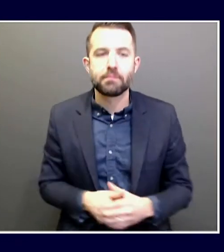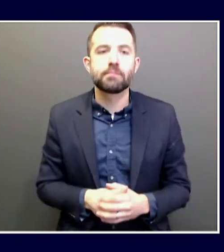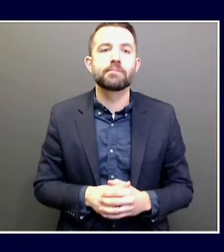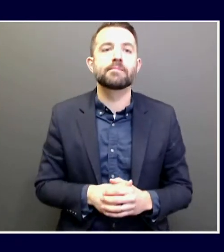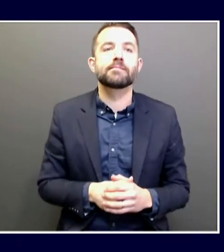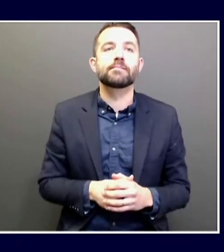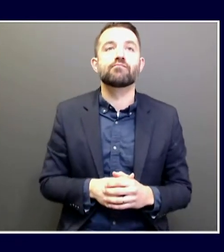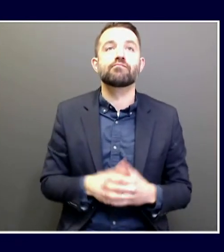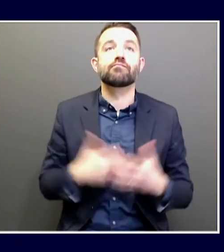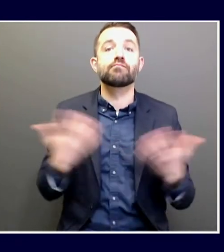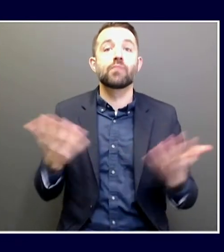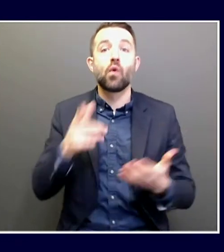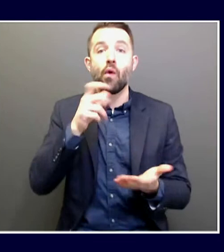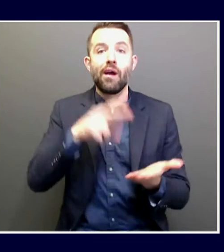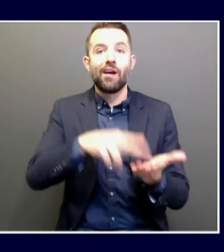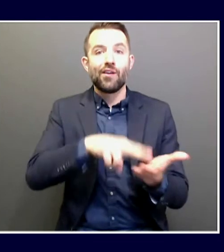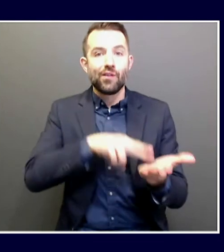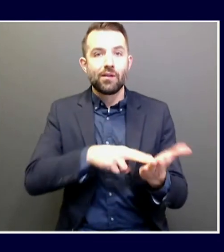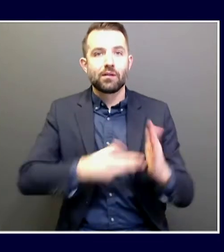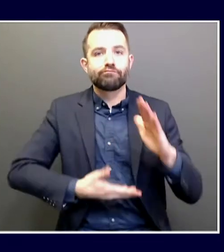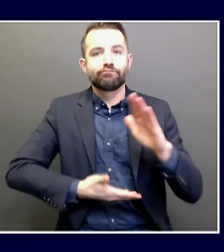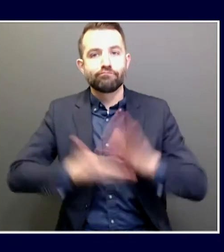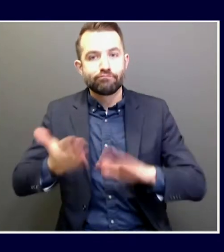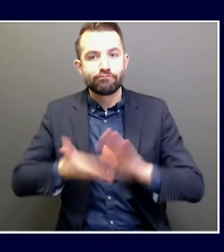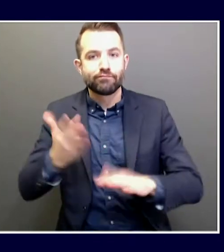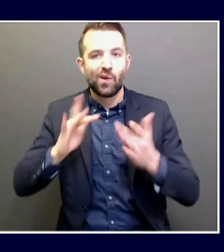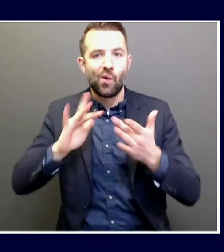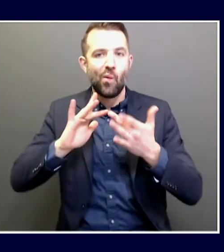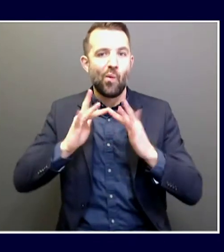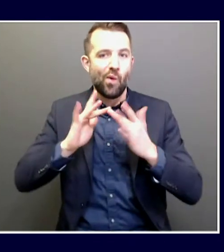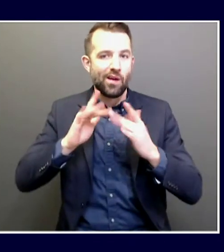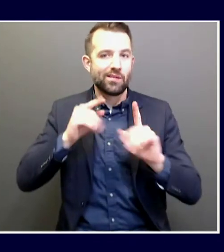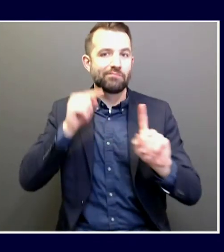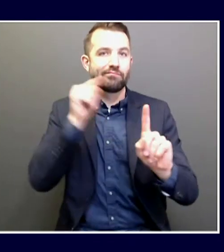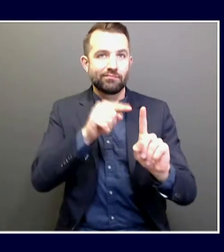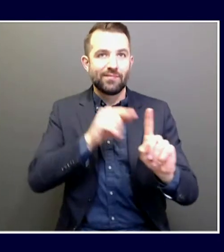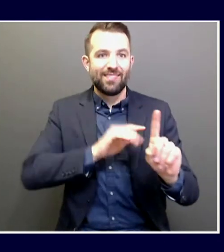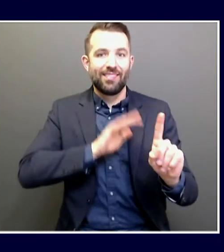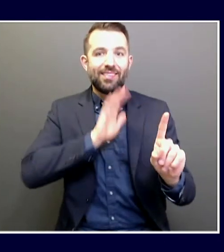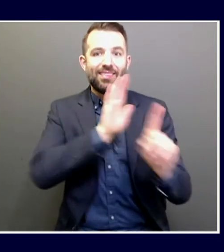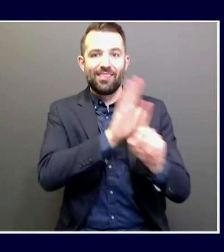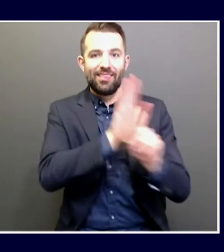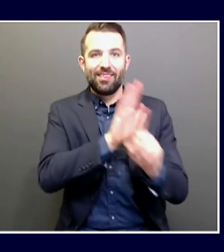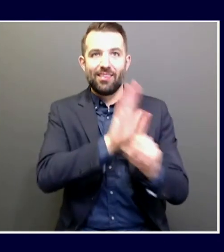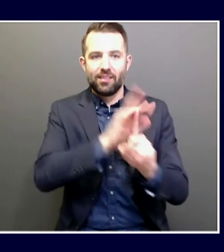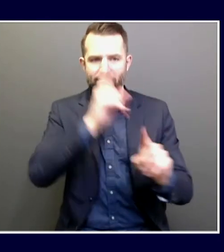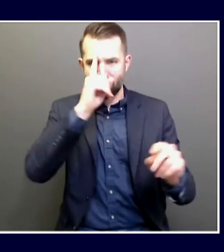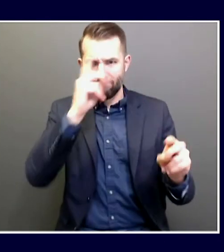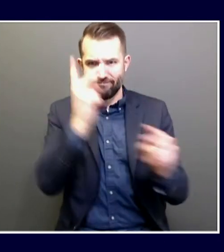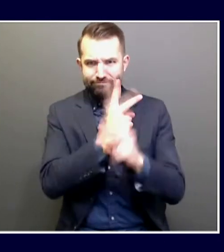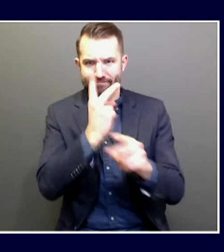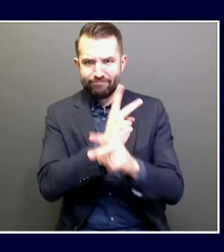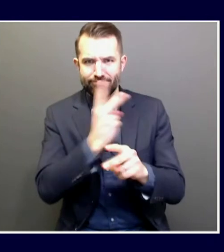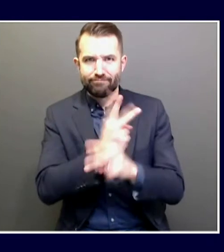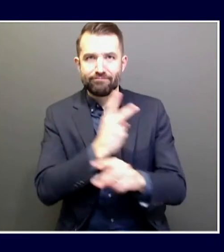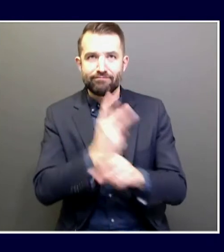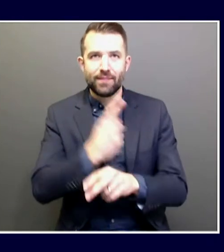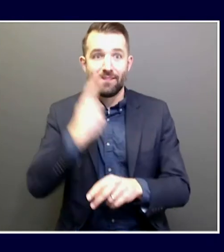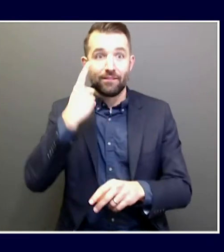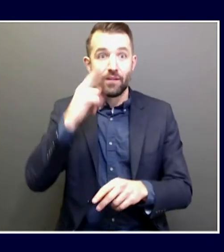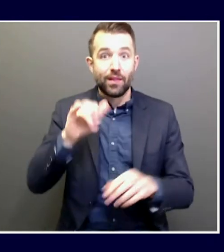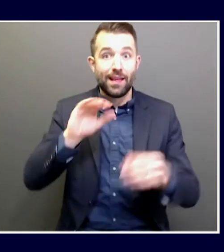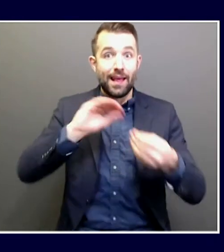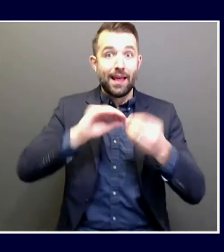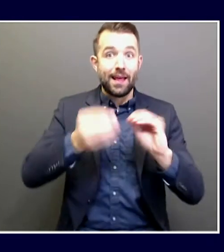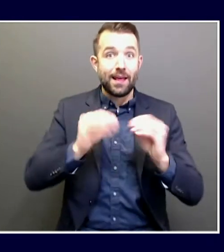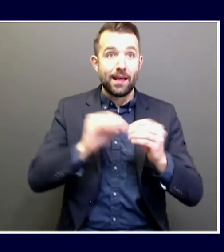algorithm that wasn't properly drawing on the data, the underlying data, and projecting and visualizing it properly.